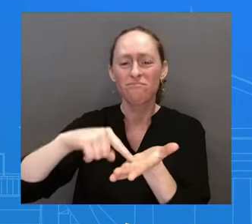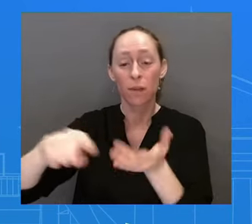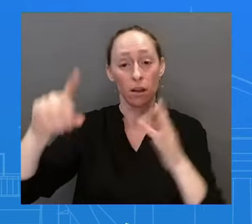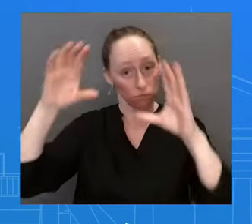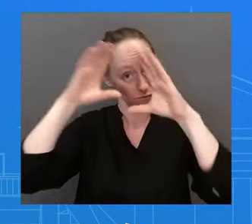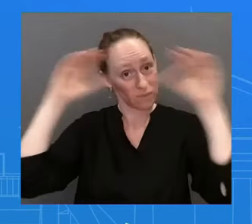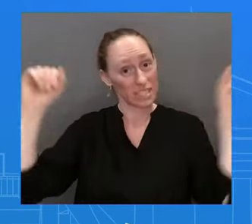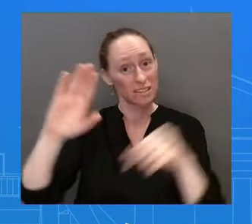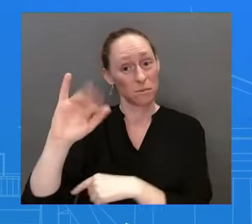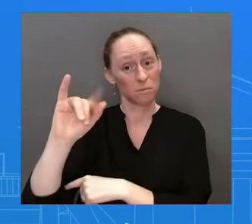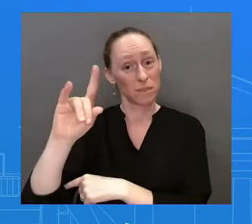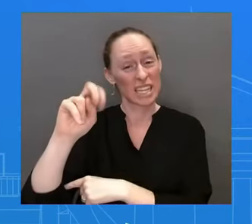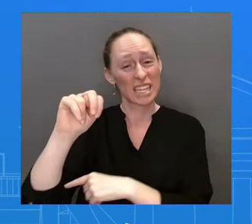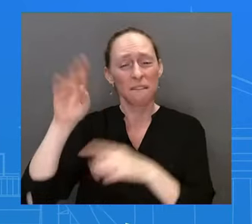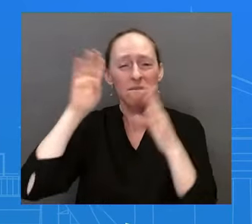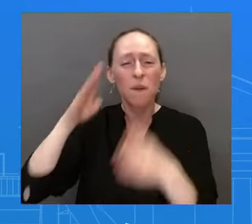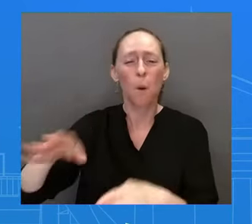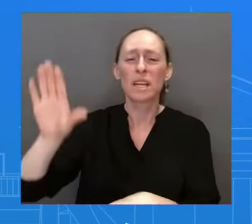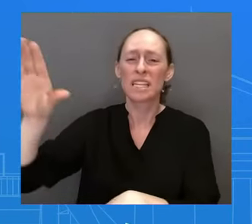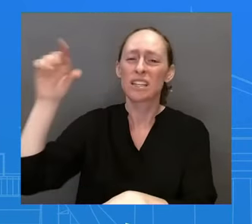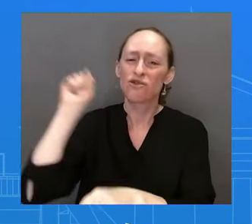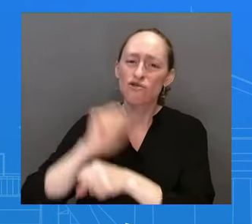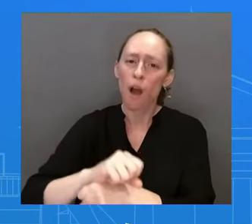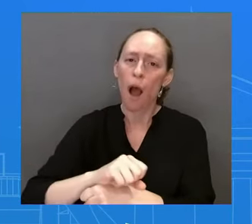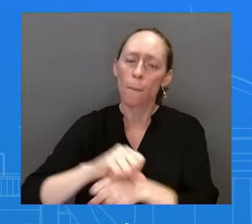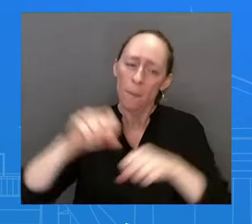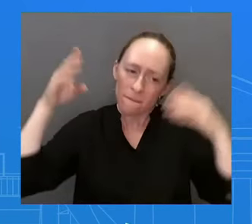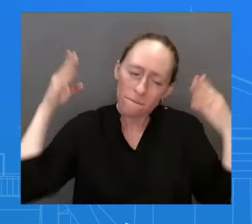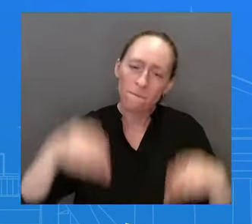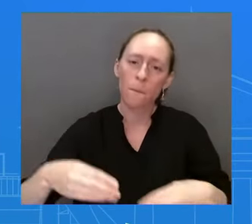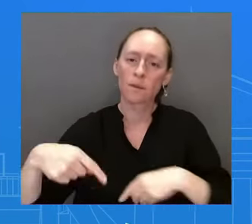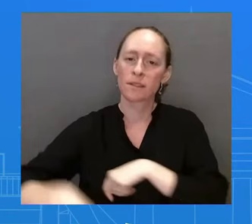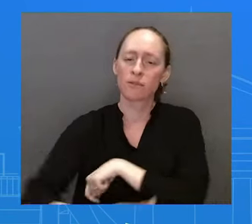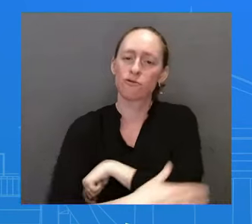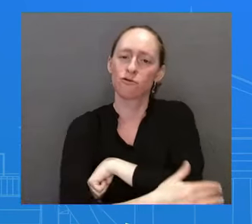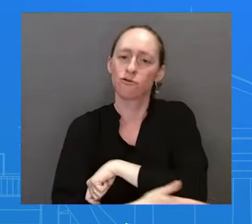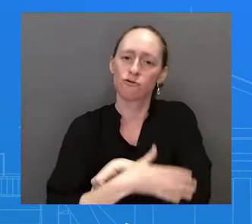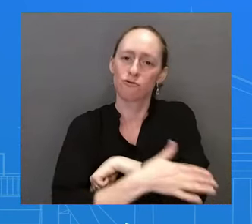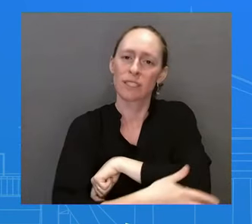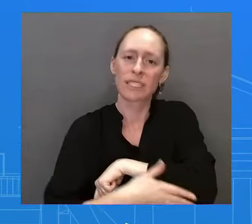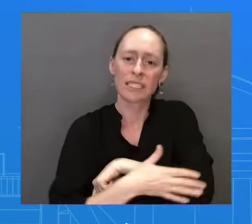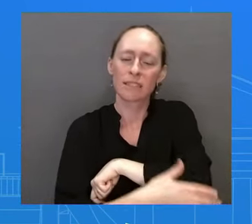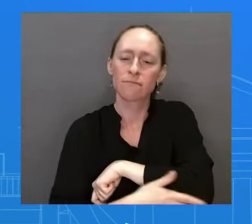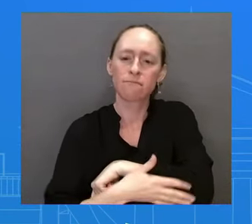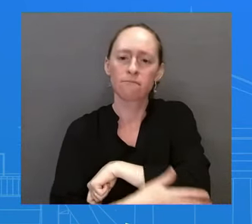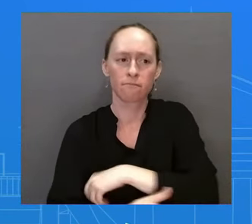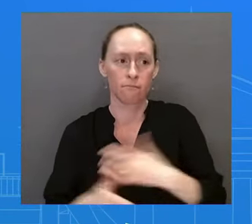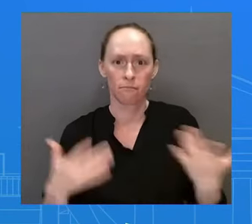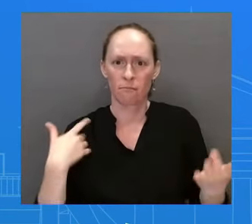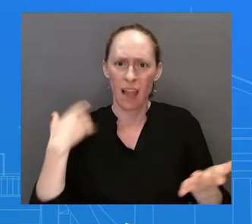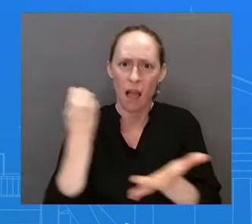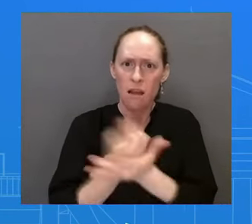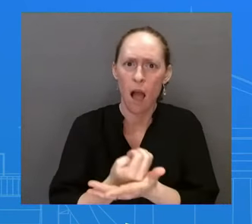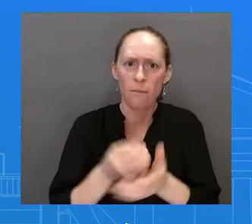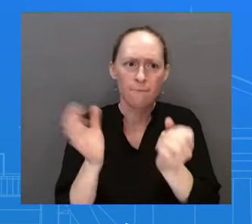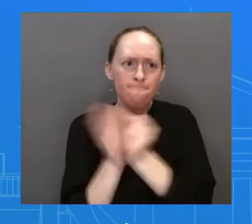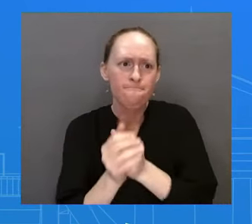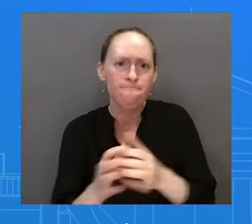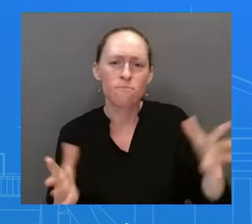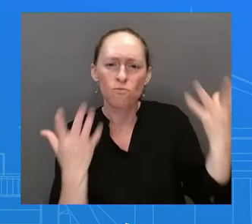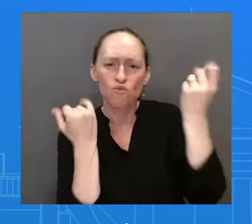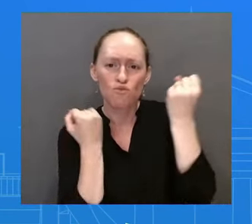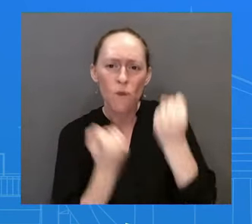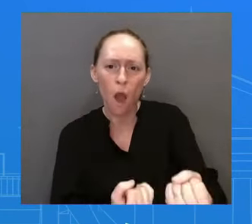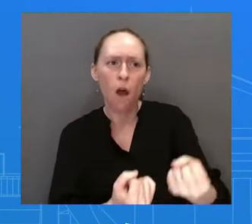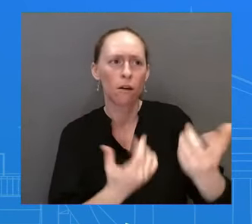to advance our economic competition with competitors like China, make sure that we can advance our foreign policy